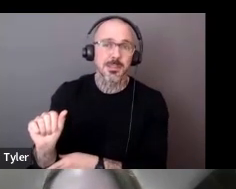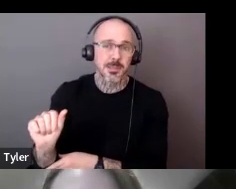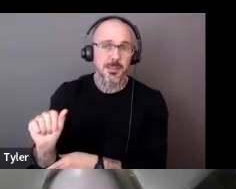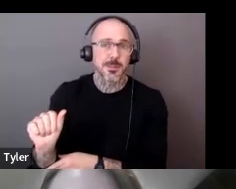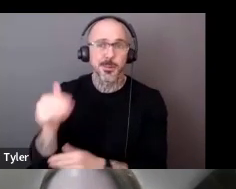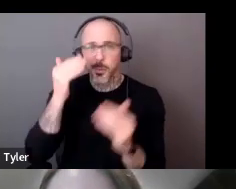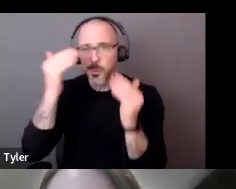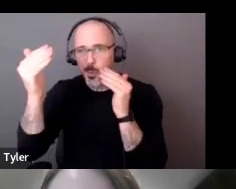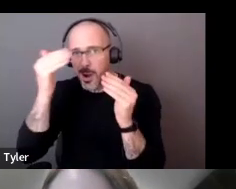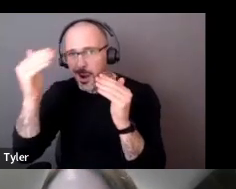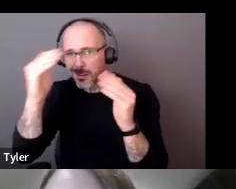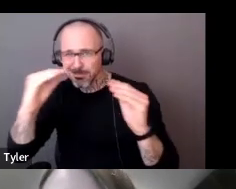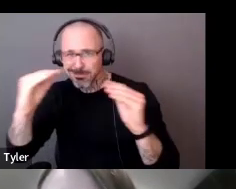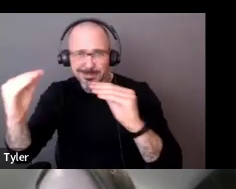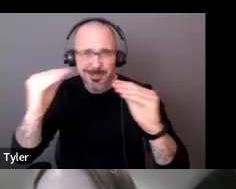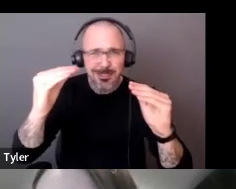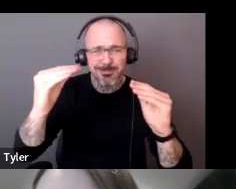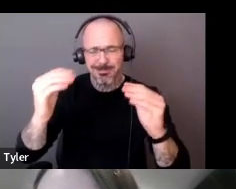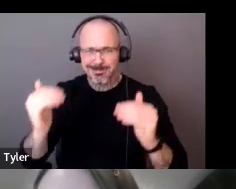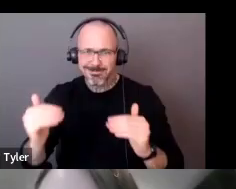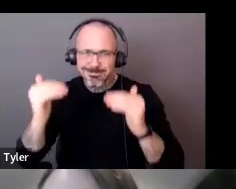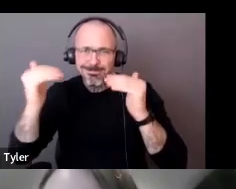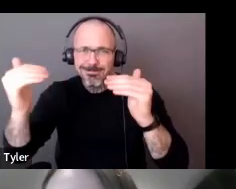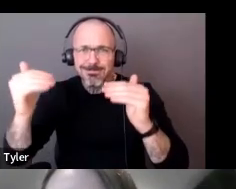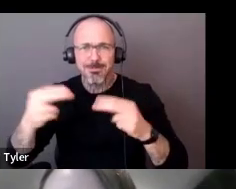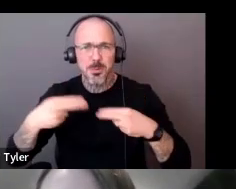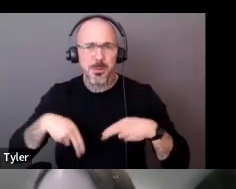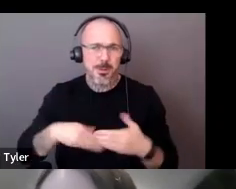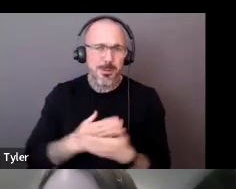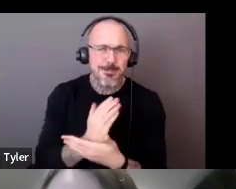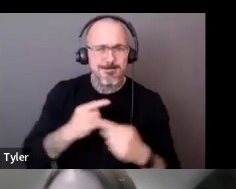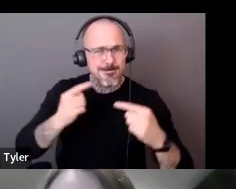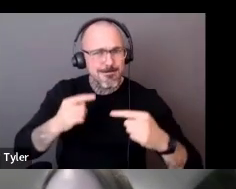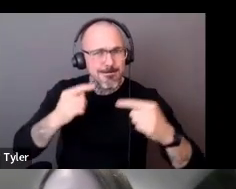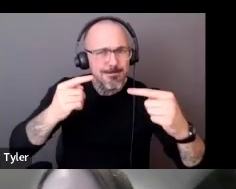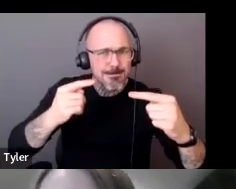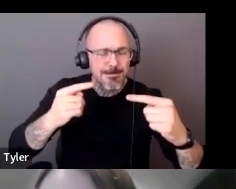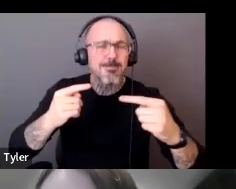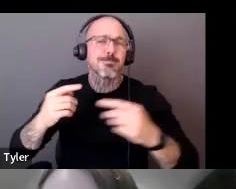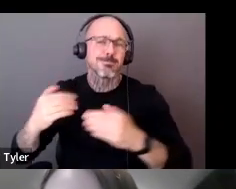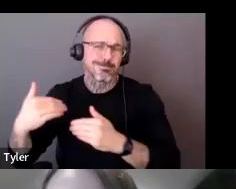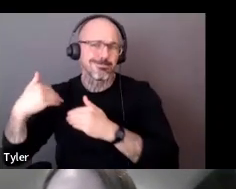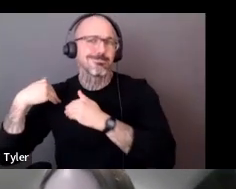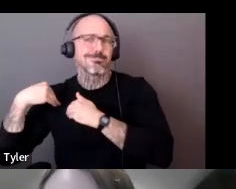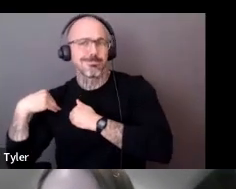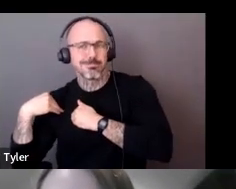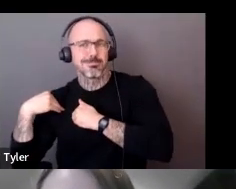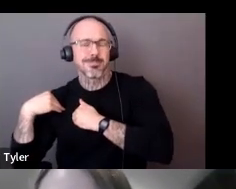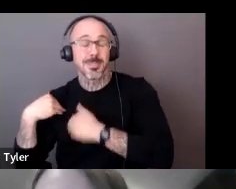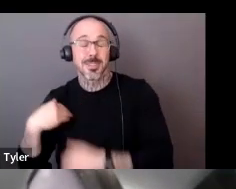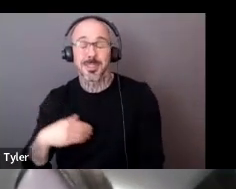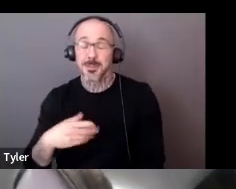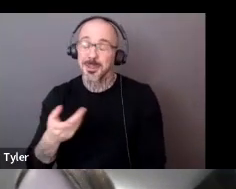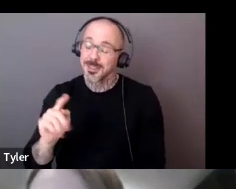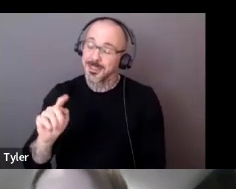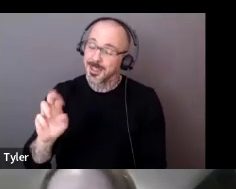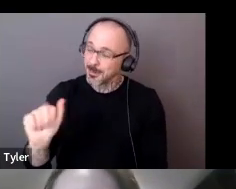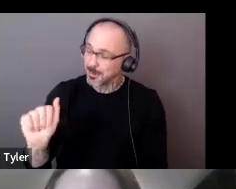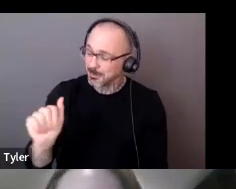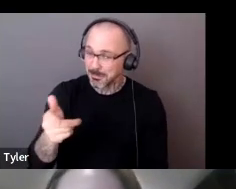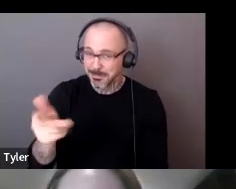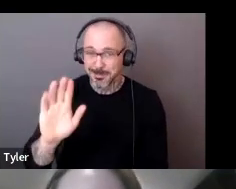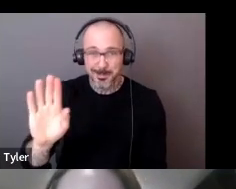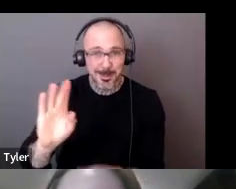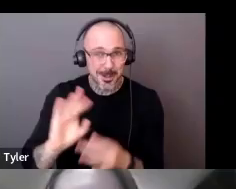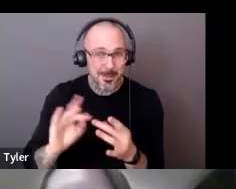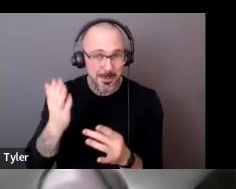raise awareness about challenges or fight for our human rights, but really it should kind of sometimes, Tara had said, I don't know if Tara, if you wanted